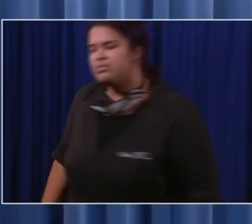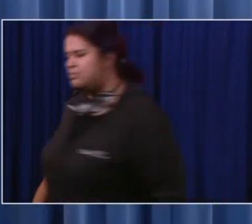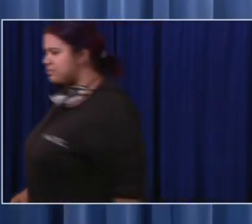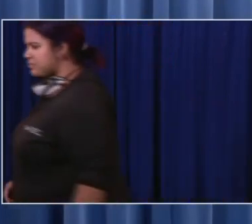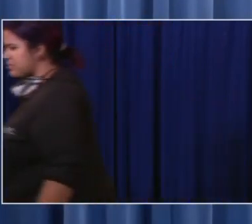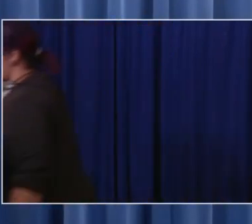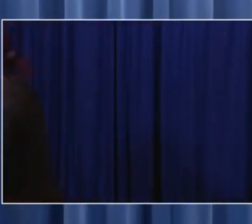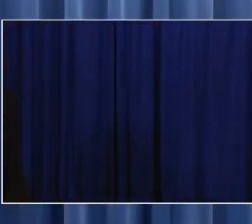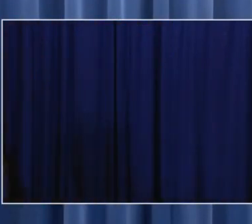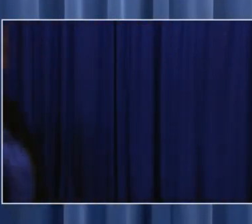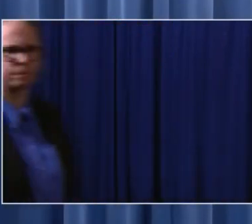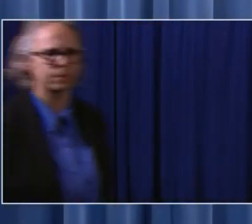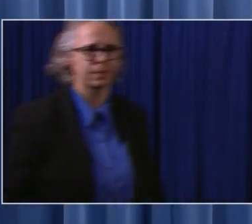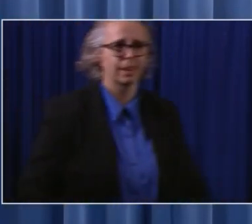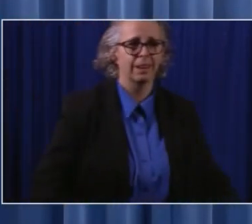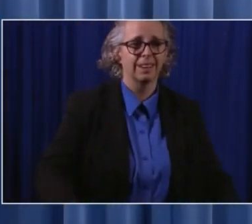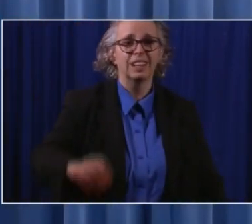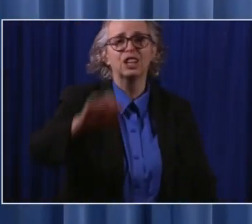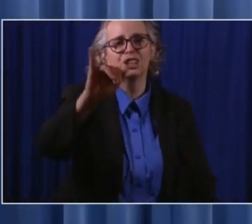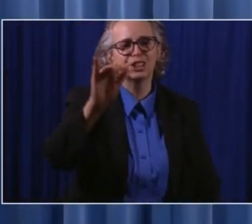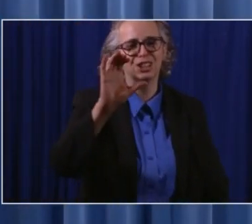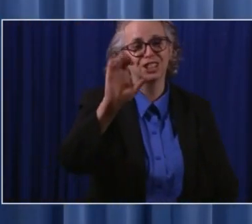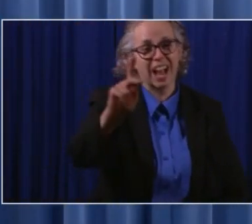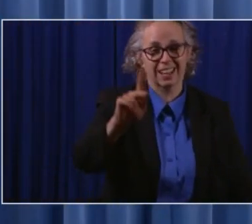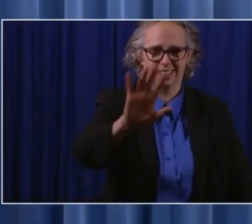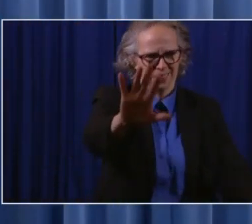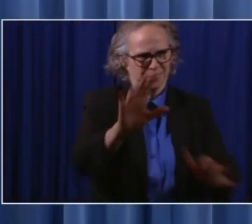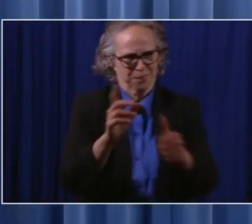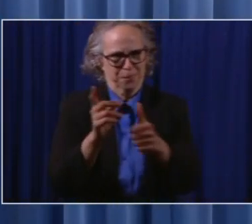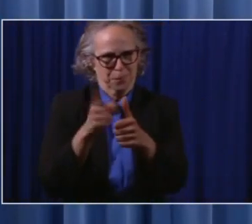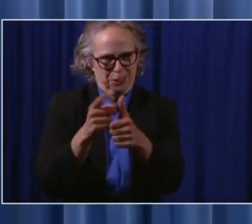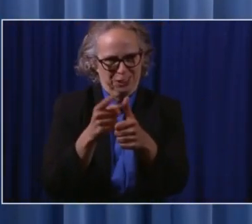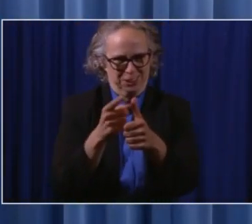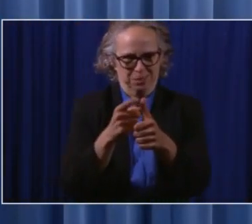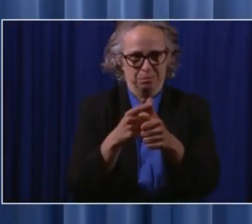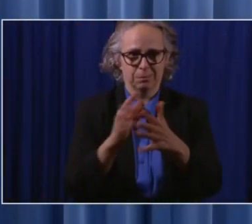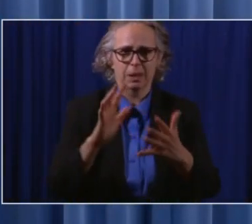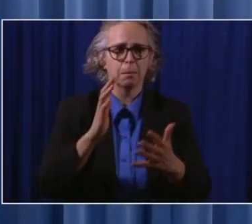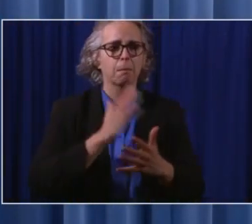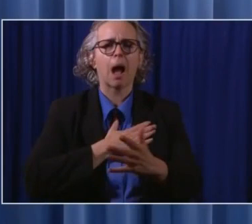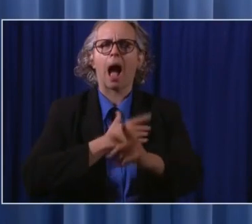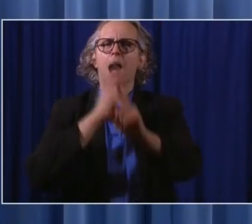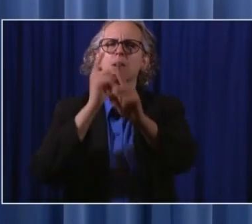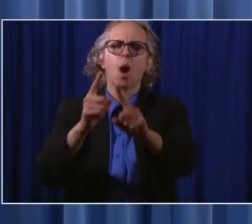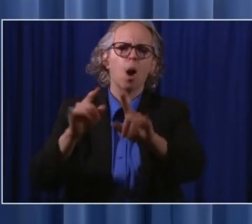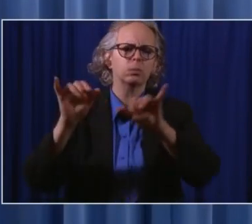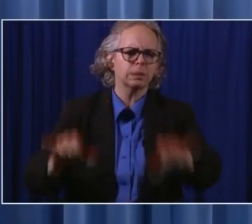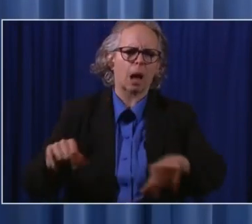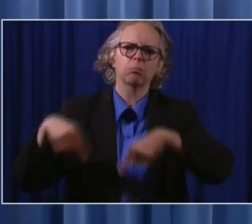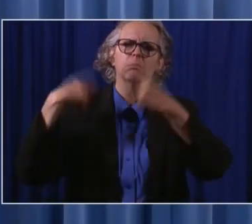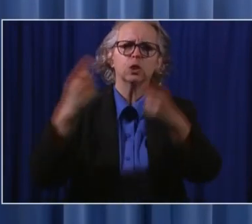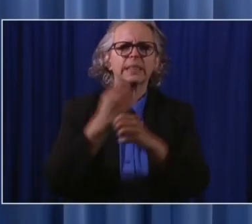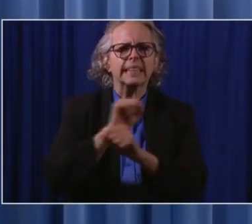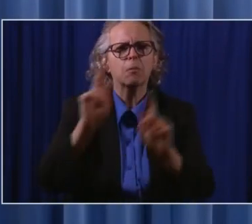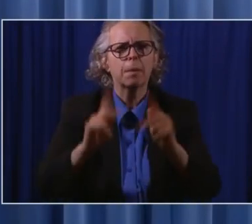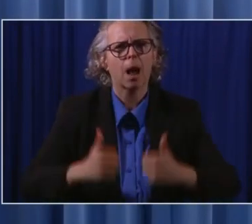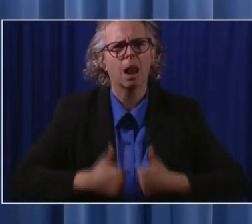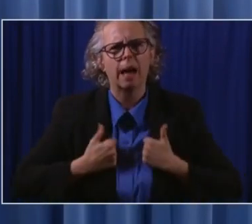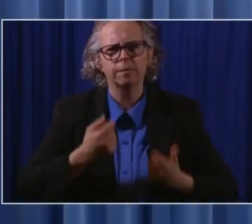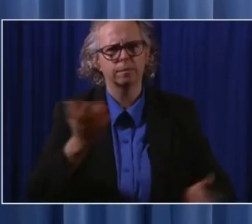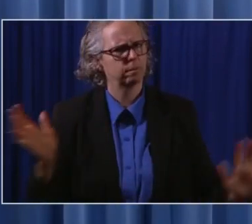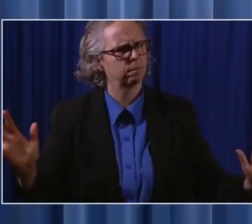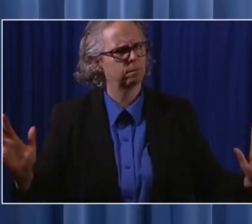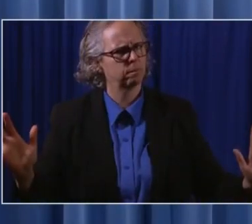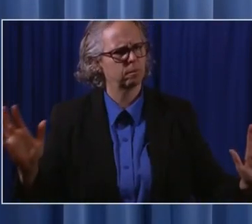Jack, first of all, our goal has always been to save lives. That is the essential goal of what we've